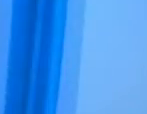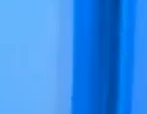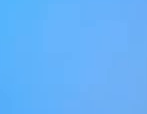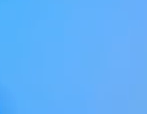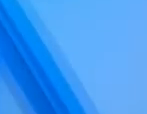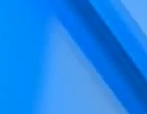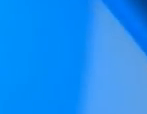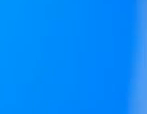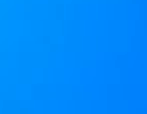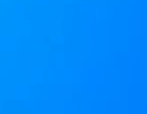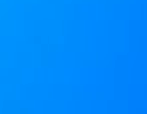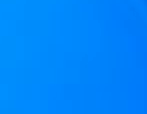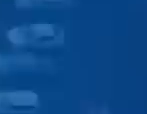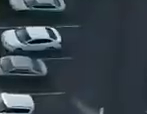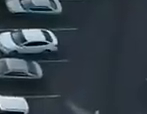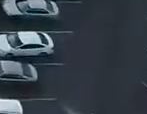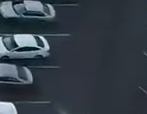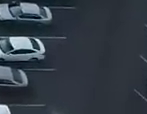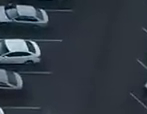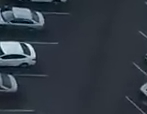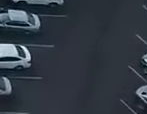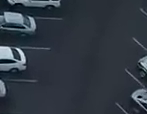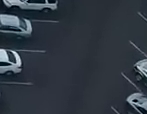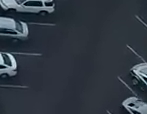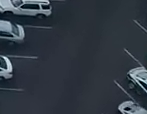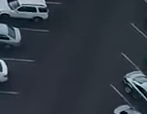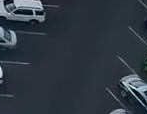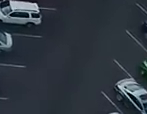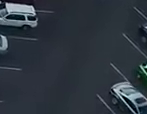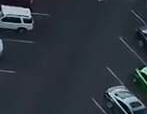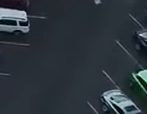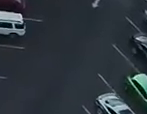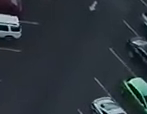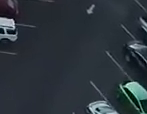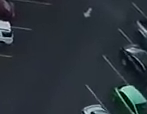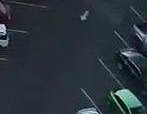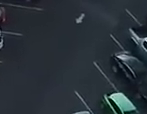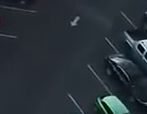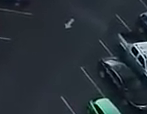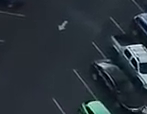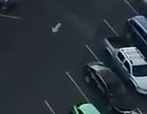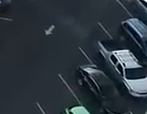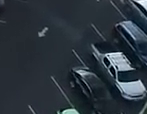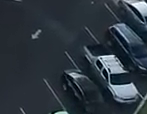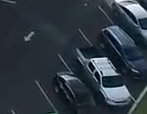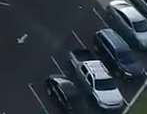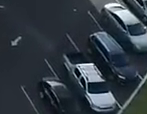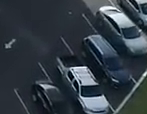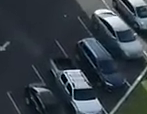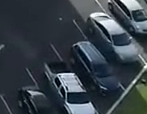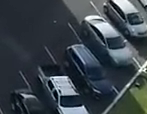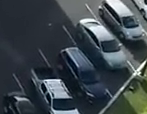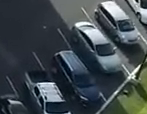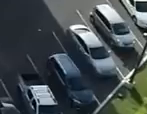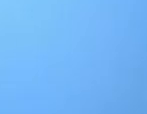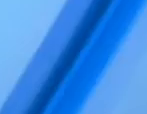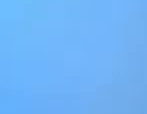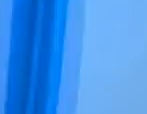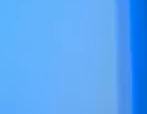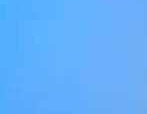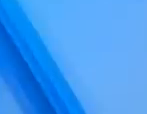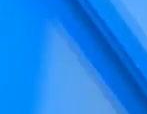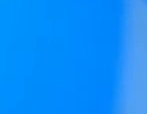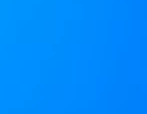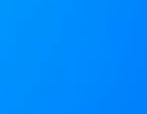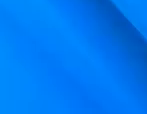Coming up in the Bahamas Tonight, the National Report. Healthcare workers impacted in this latest COVID surge once again.